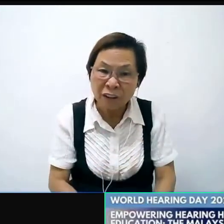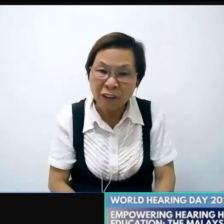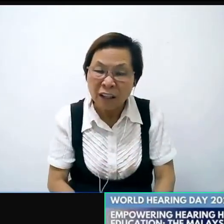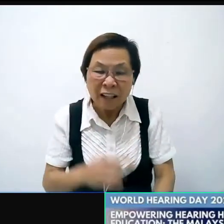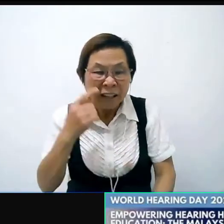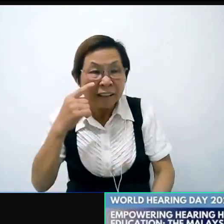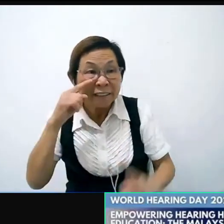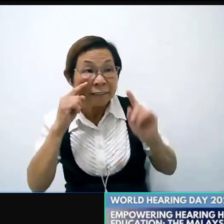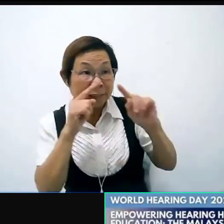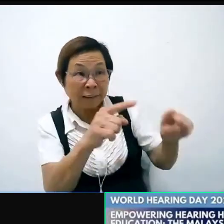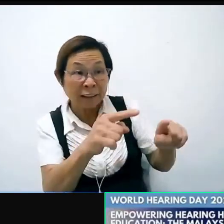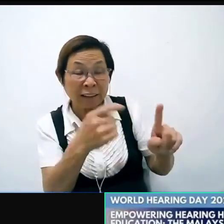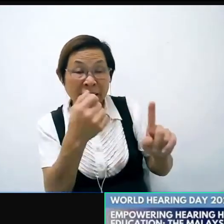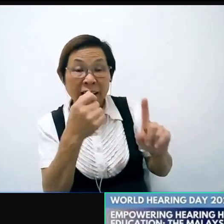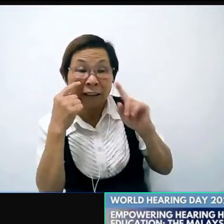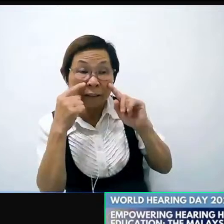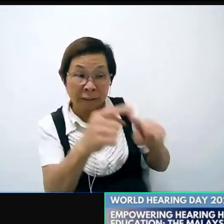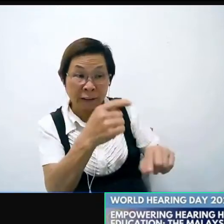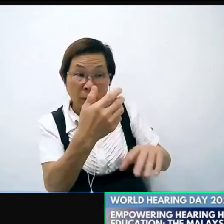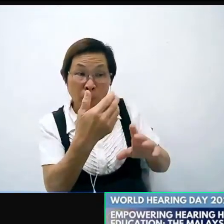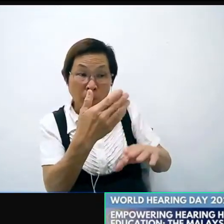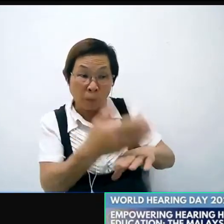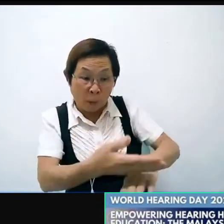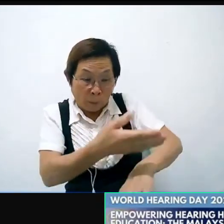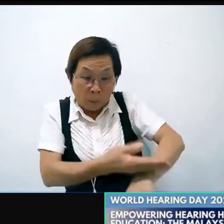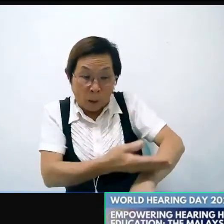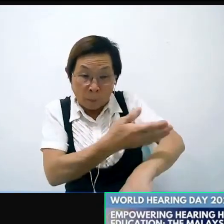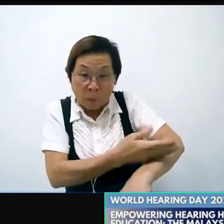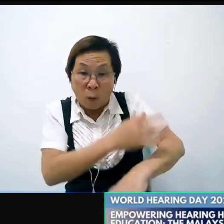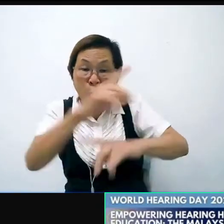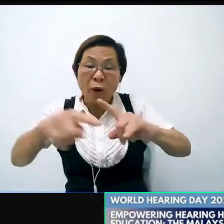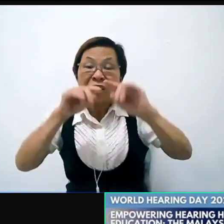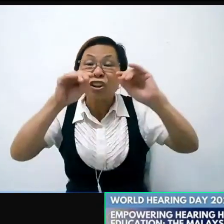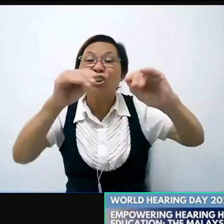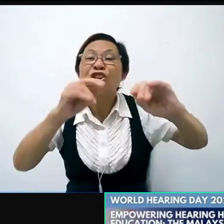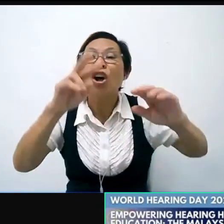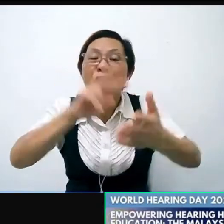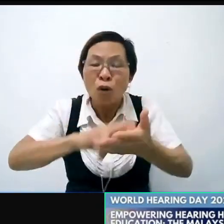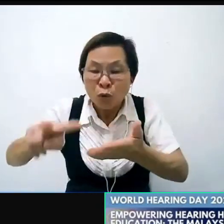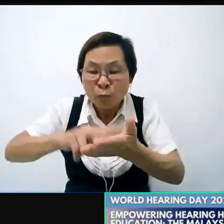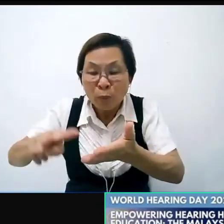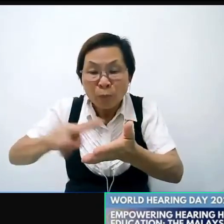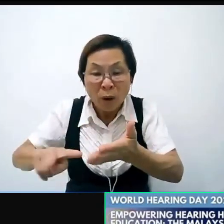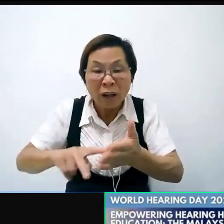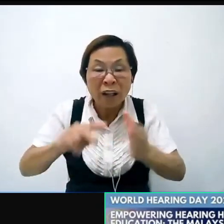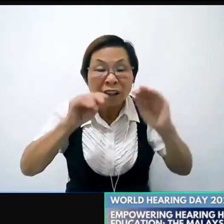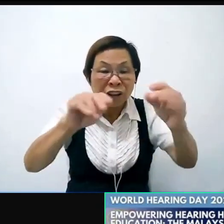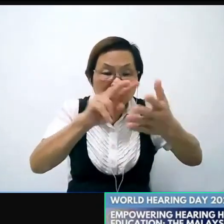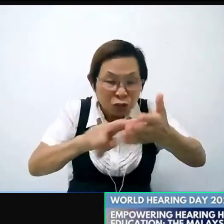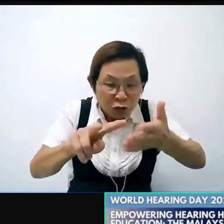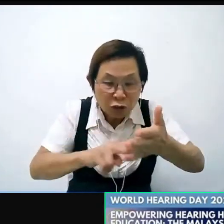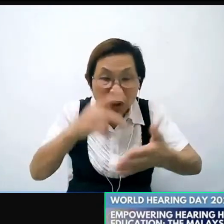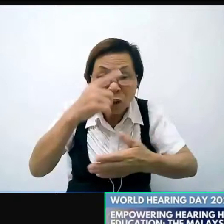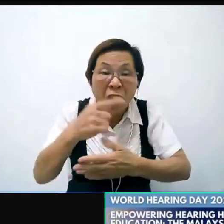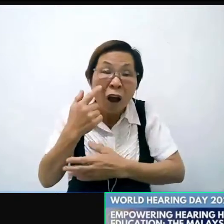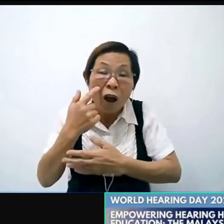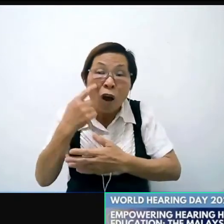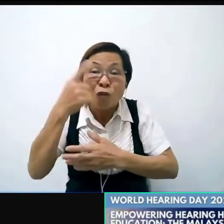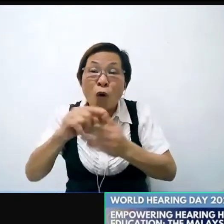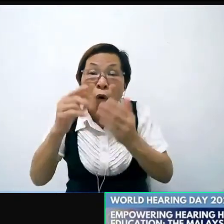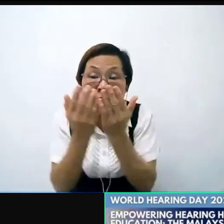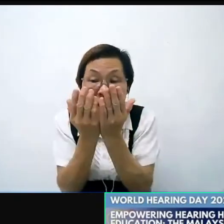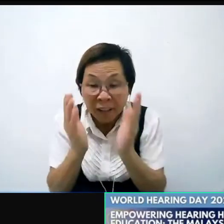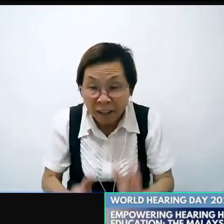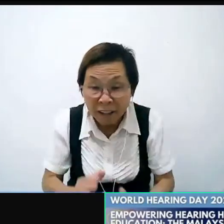impact when they teach reading skills or literacy for the kids, especially